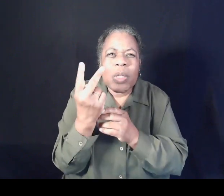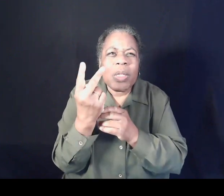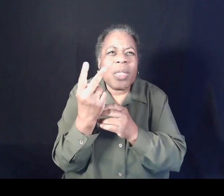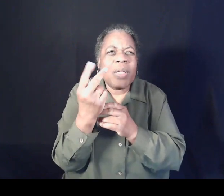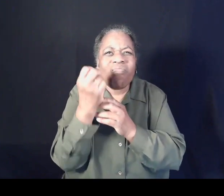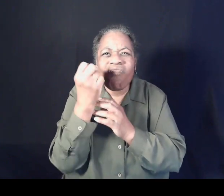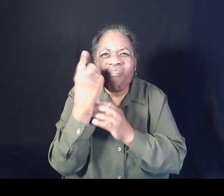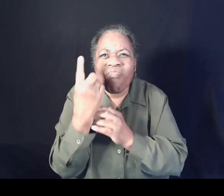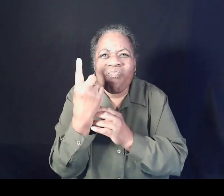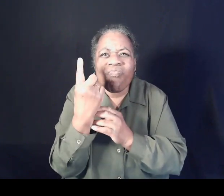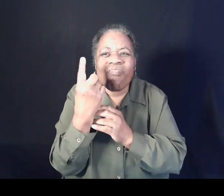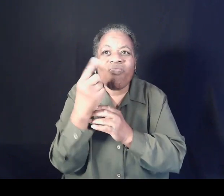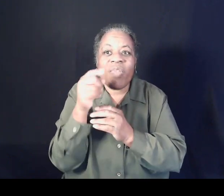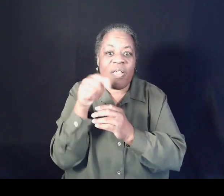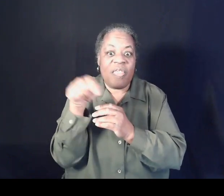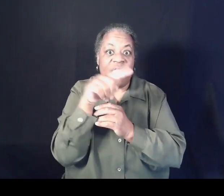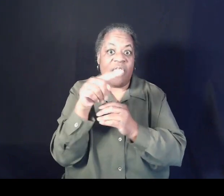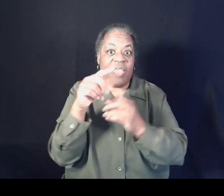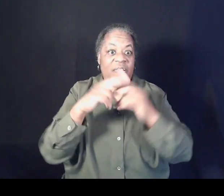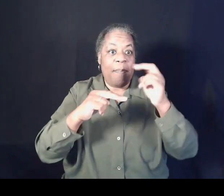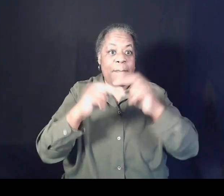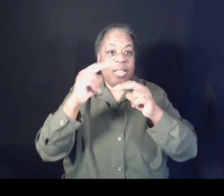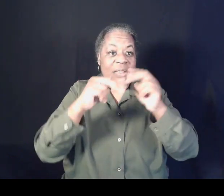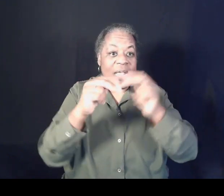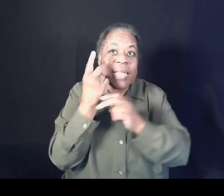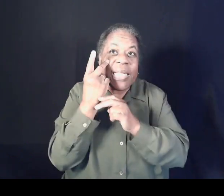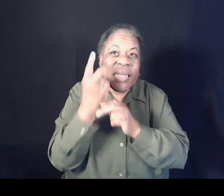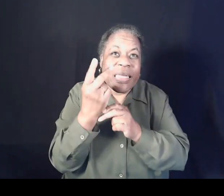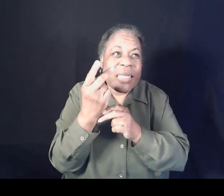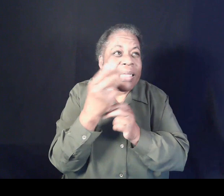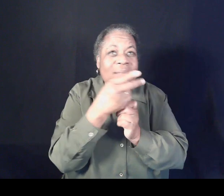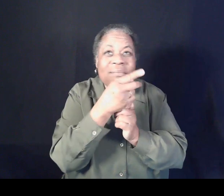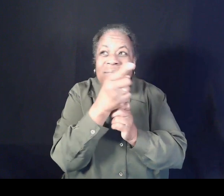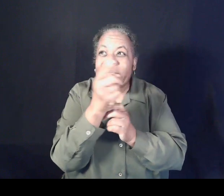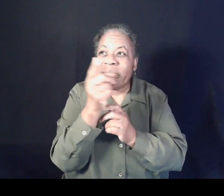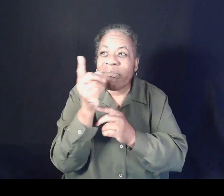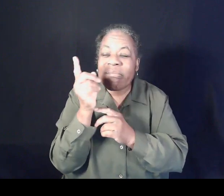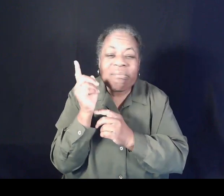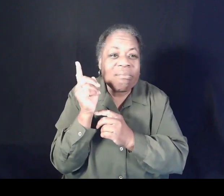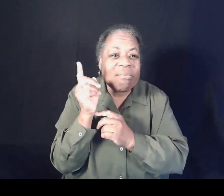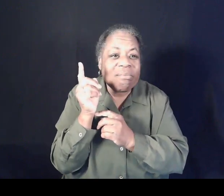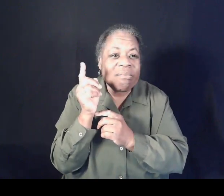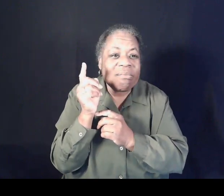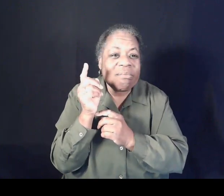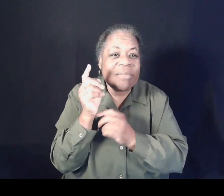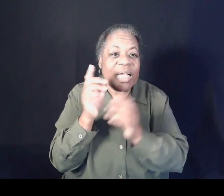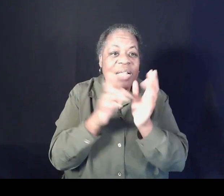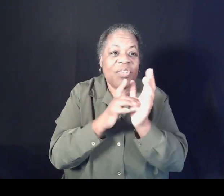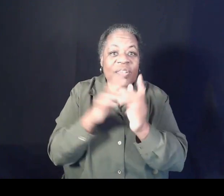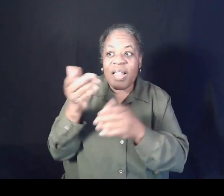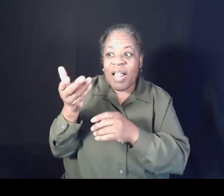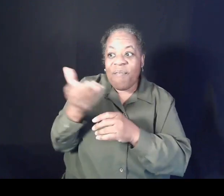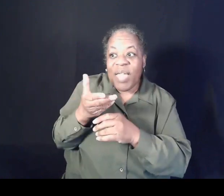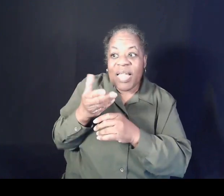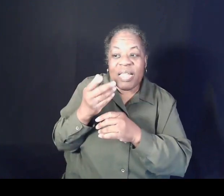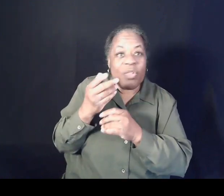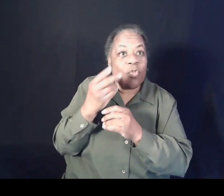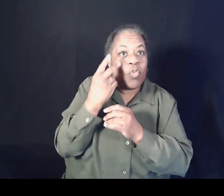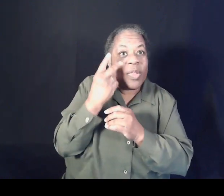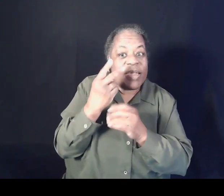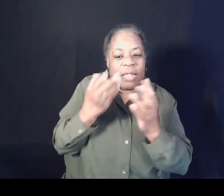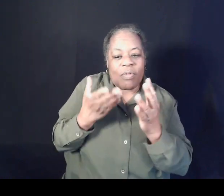says, look at these buildings. See for what it is. Jesus invites them to see through the glitzy